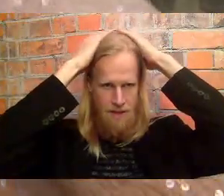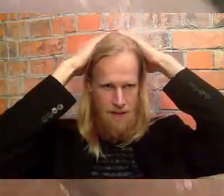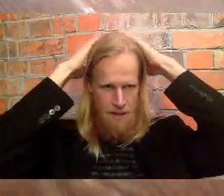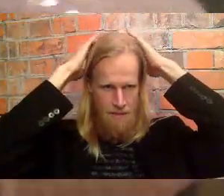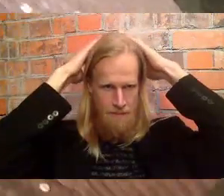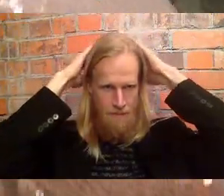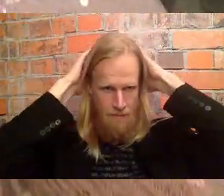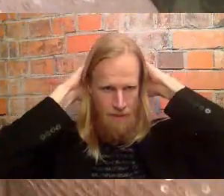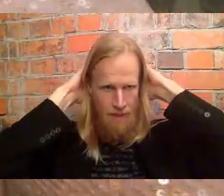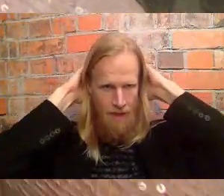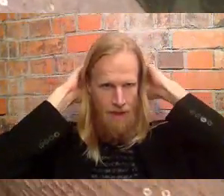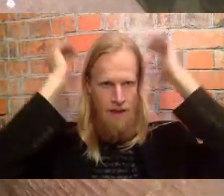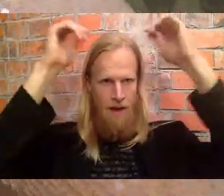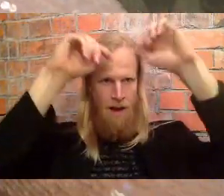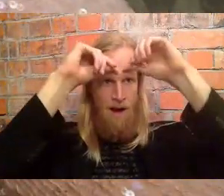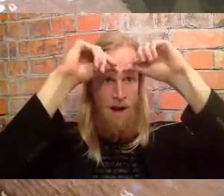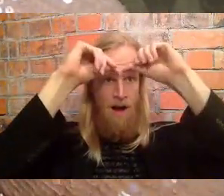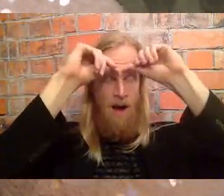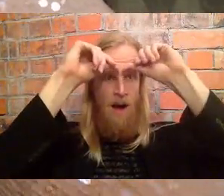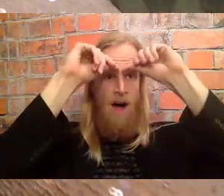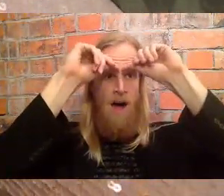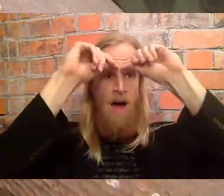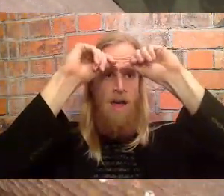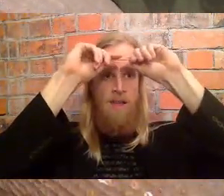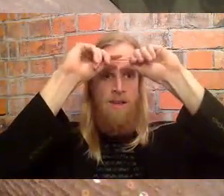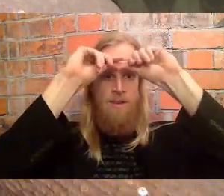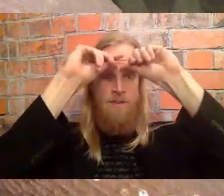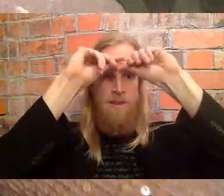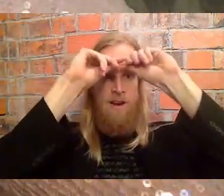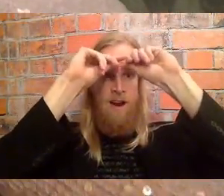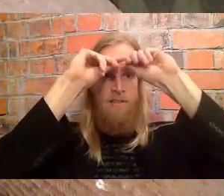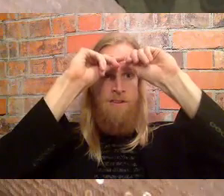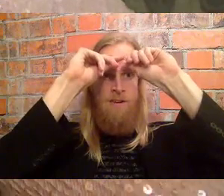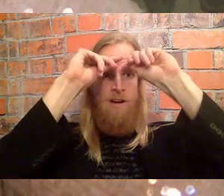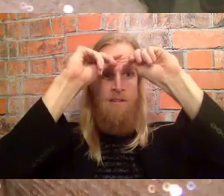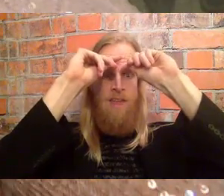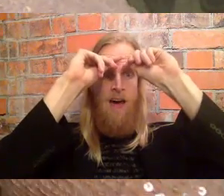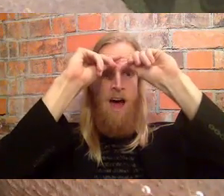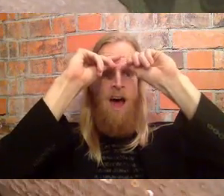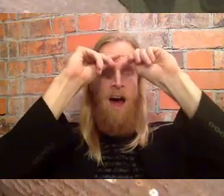Tapping the eyebrows. This fear of growth.